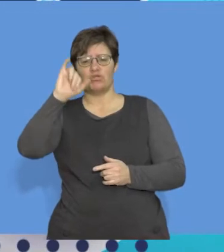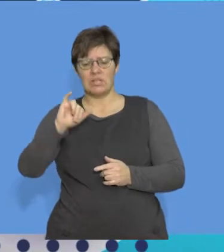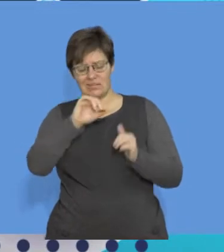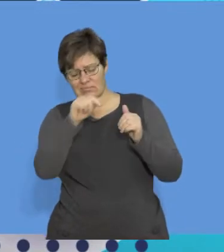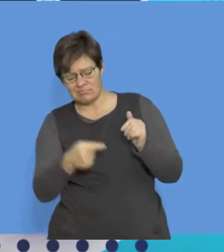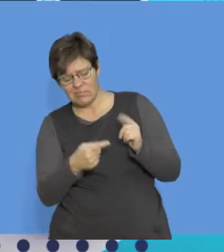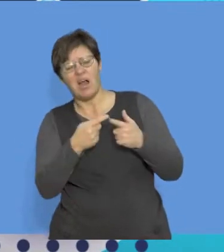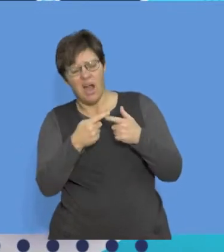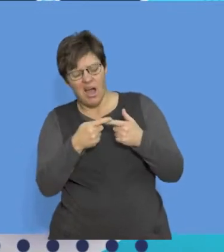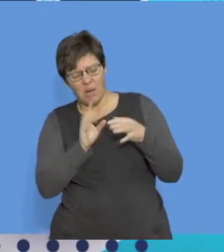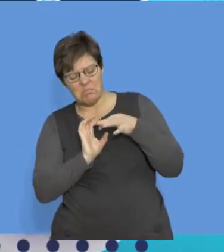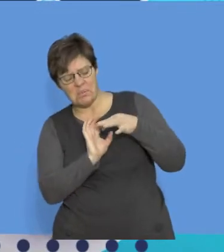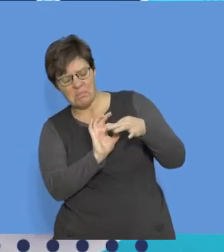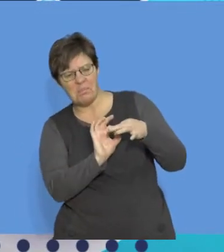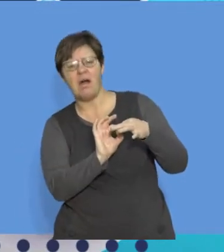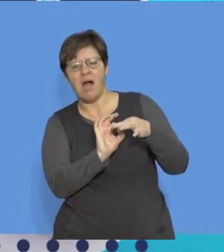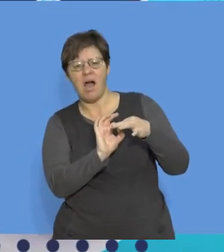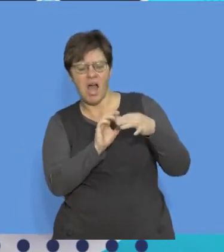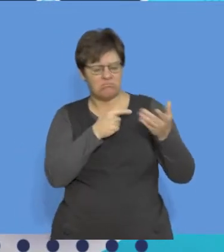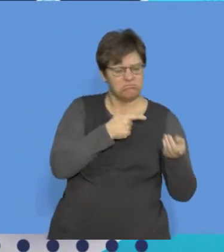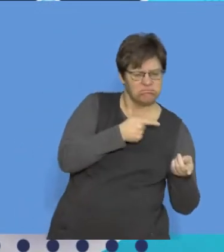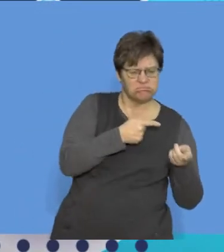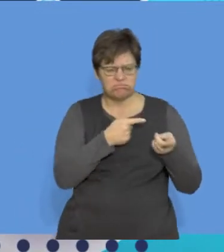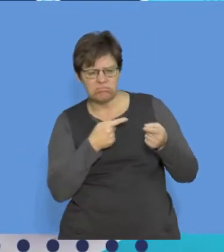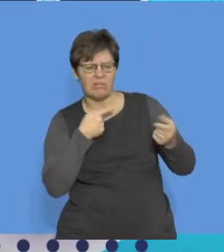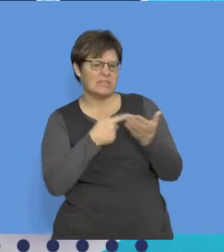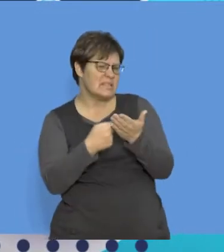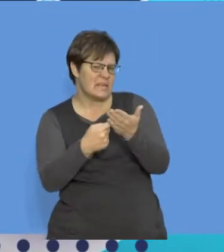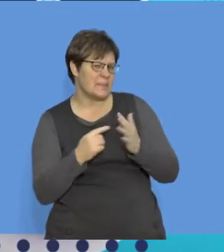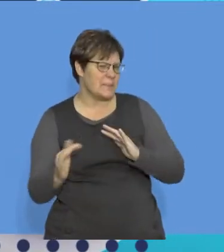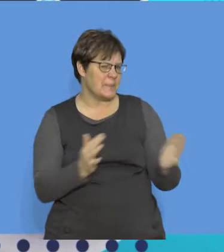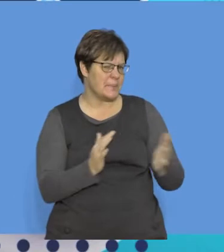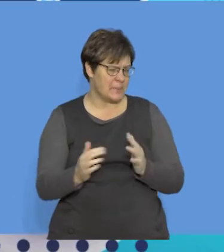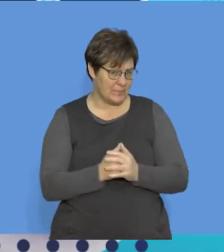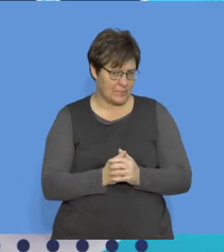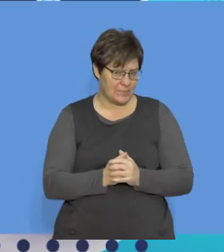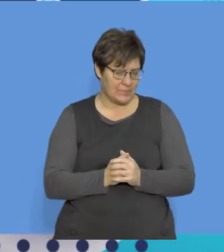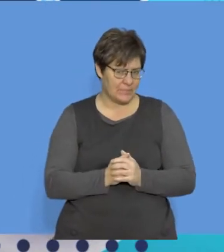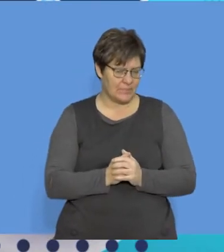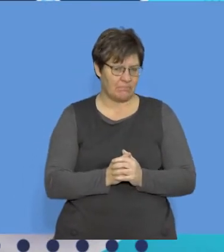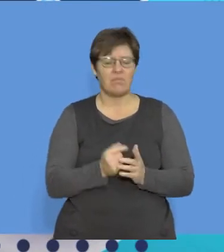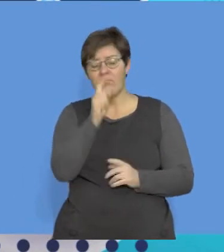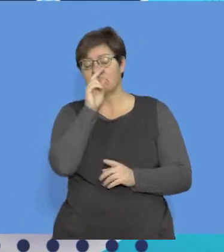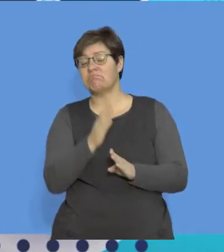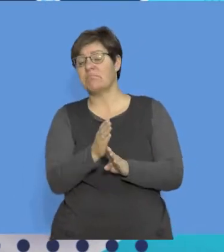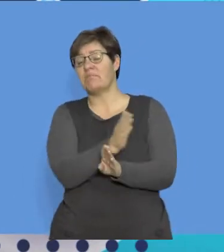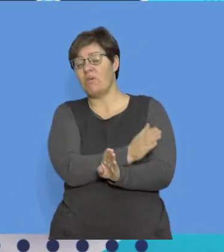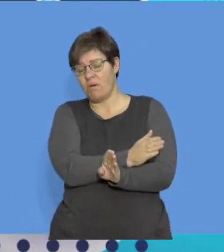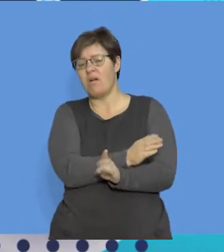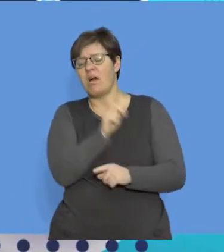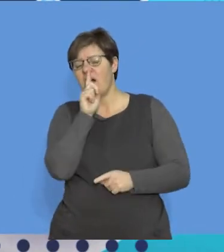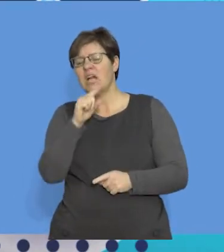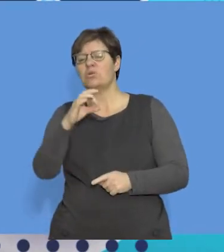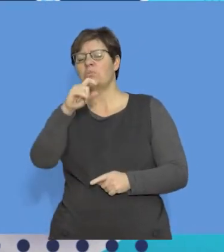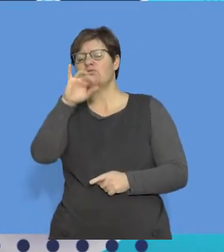aspects of the concept of geometry that we're going to try and look at. But before that, let's just look at exactly what geometry is